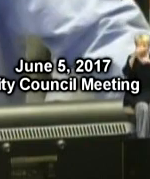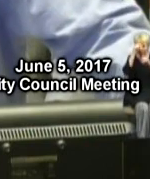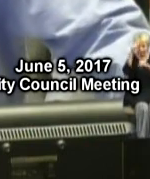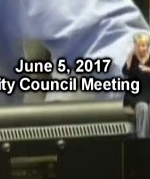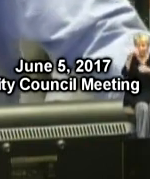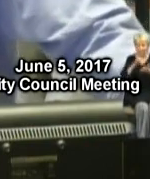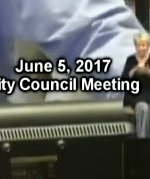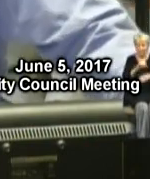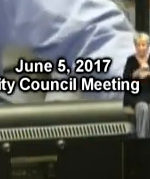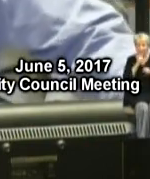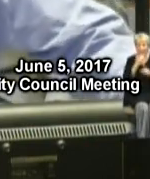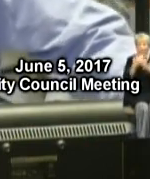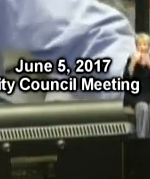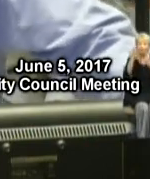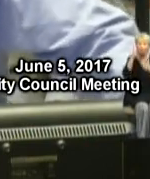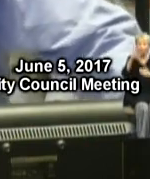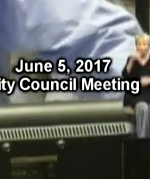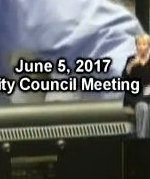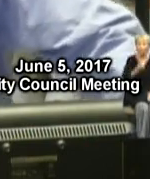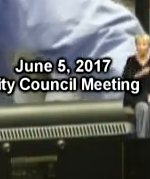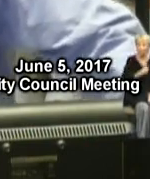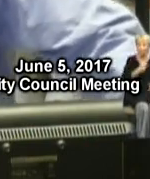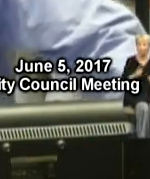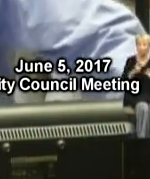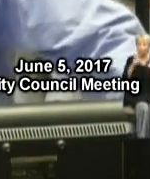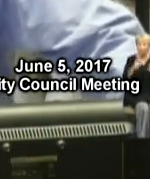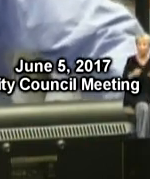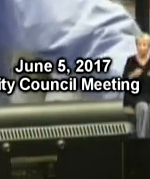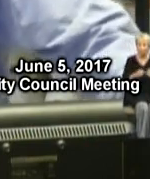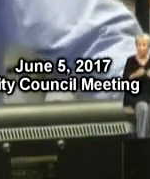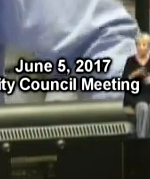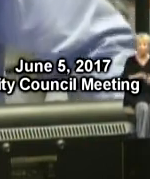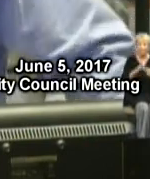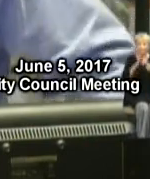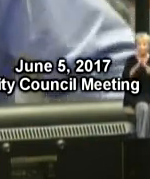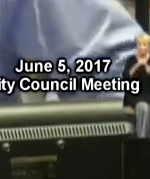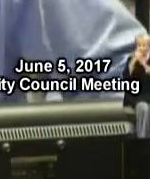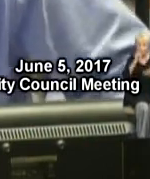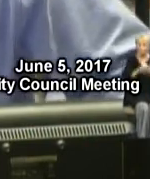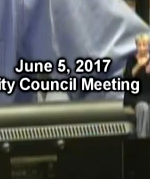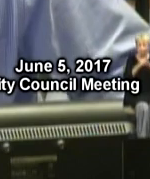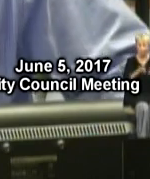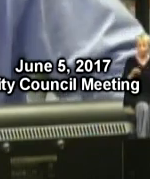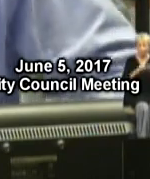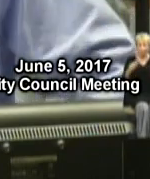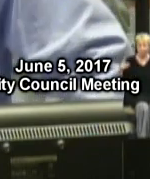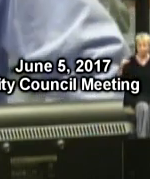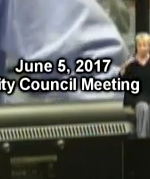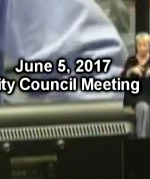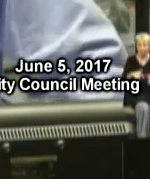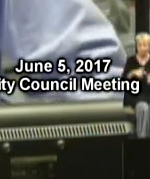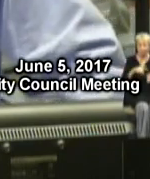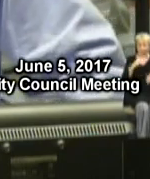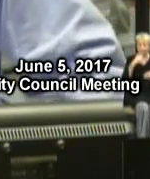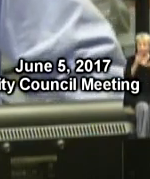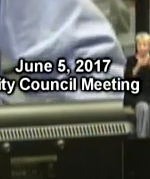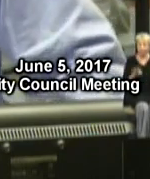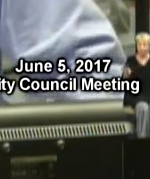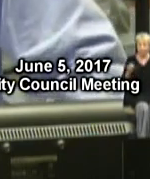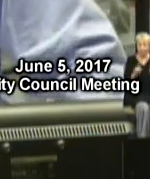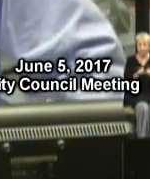you this evening grateful for your gracious provision, especially the freedom to assemble openly and freely as